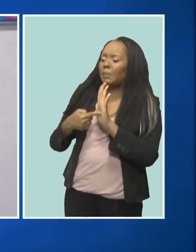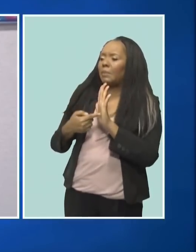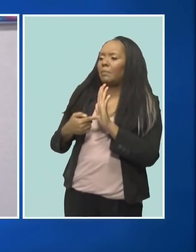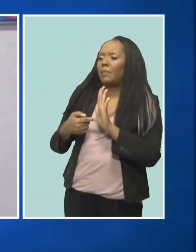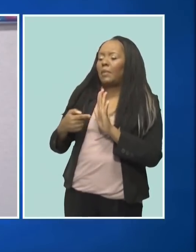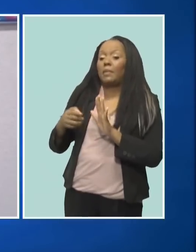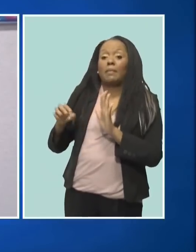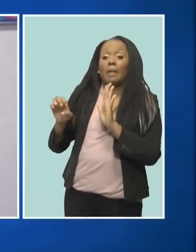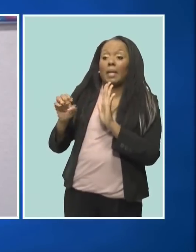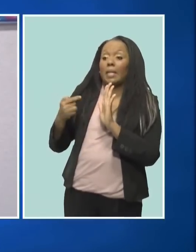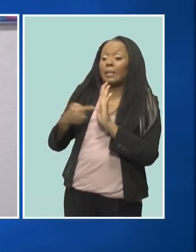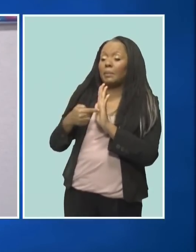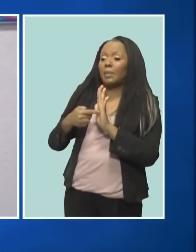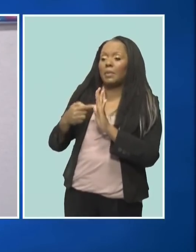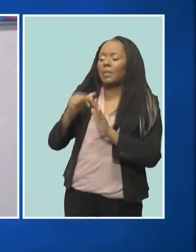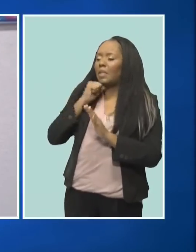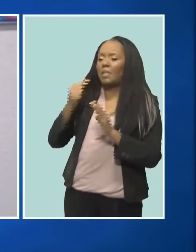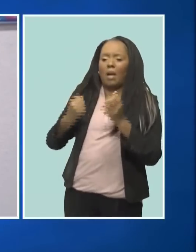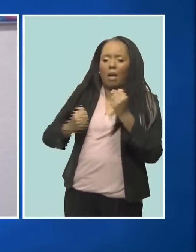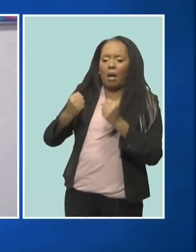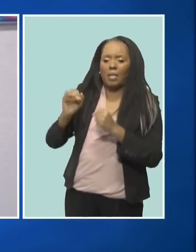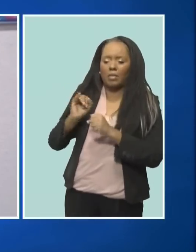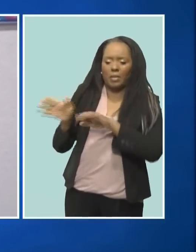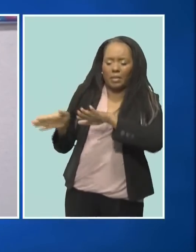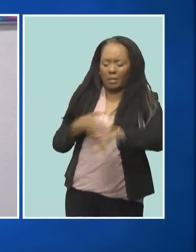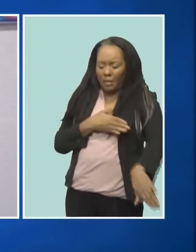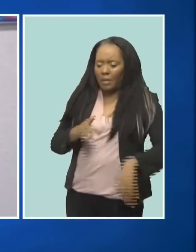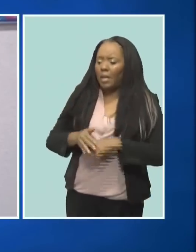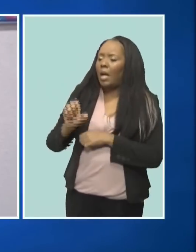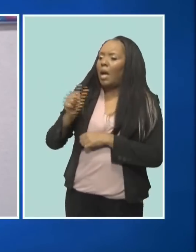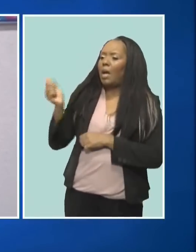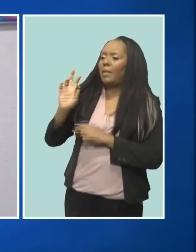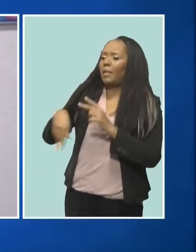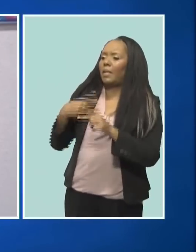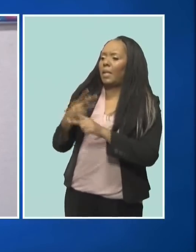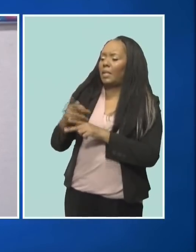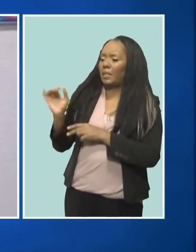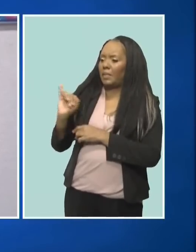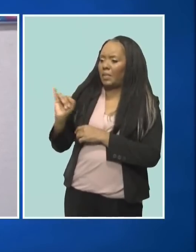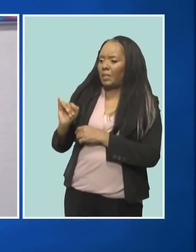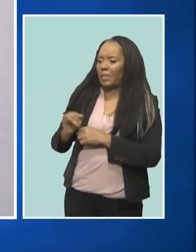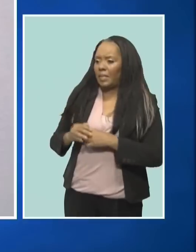insurance out of it, and let's look at the other forms of cover.